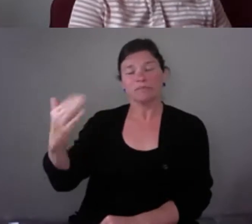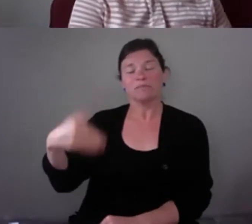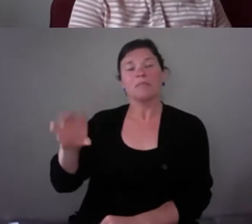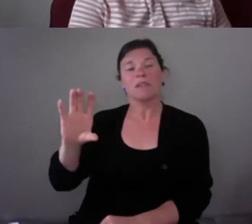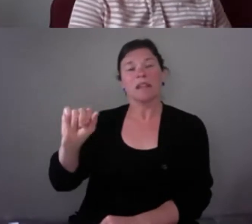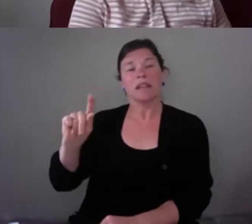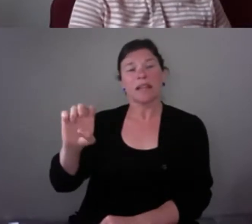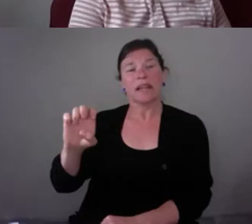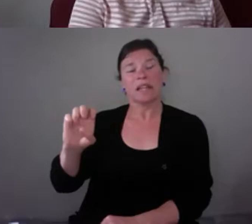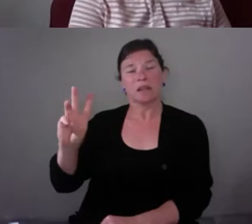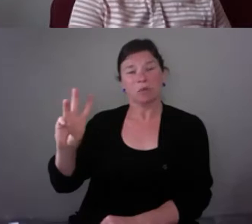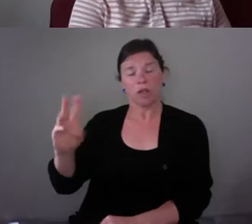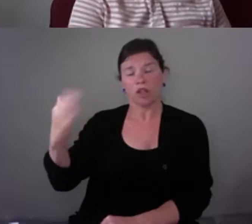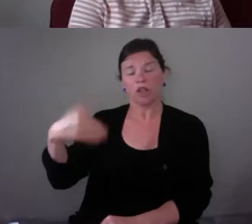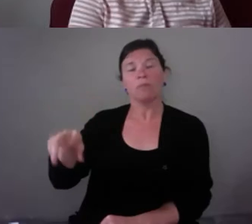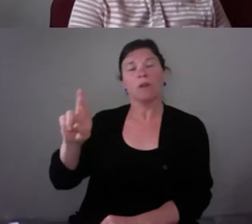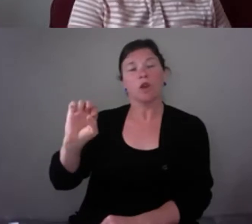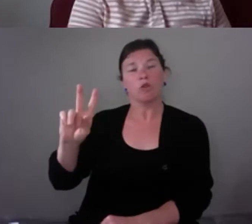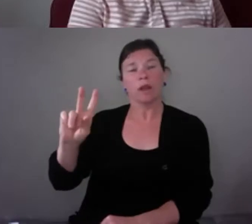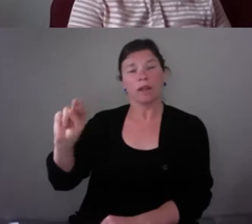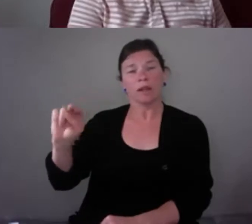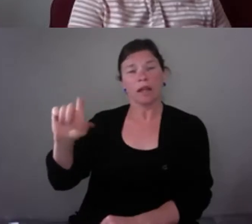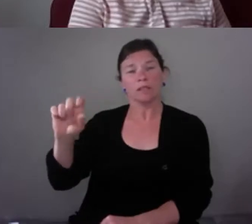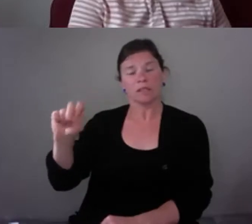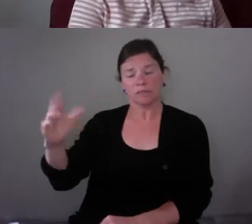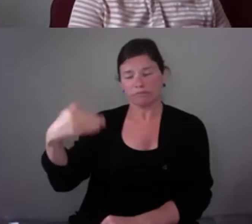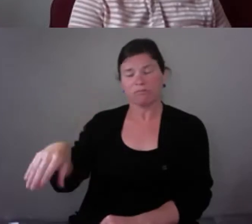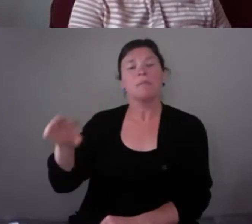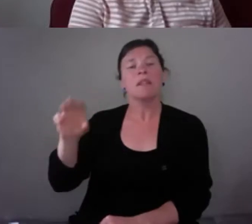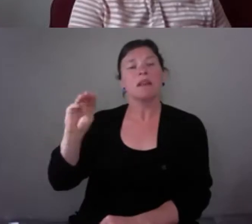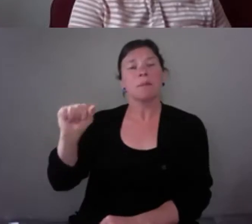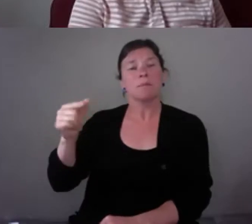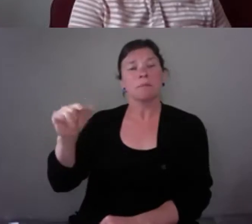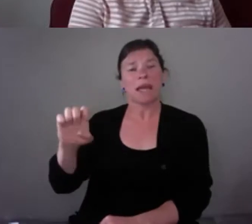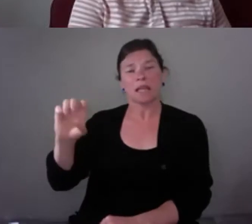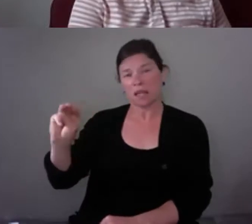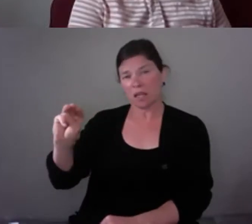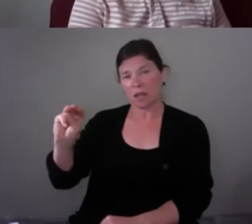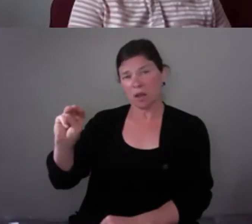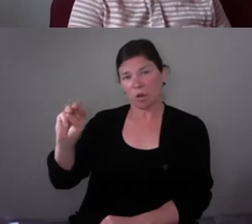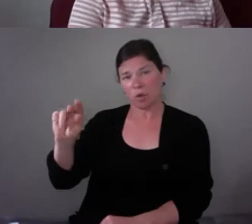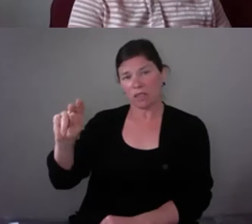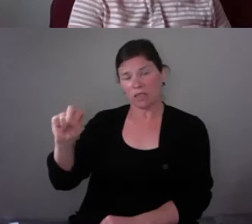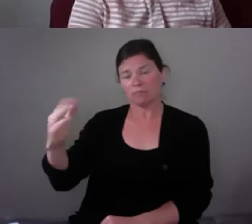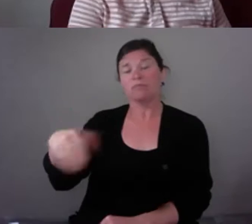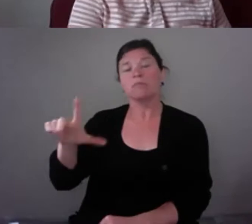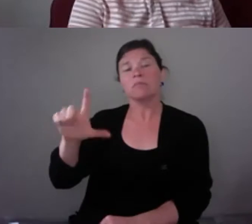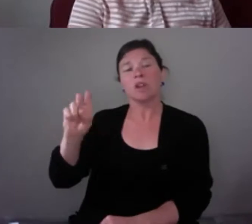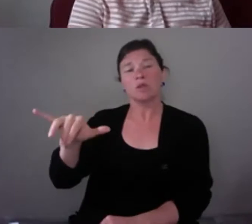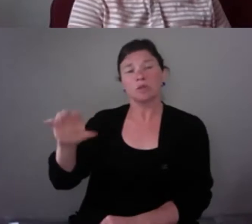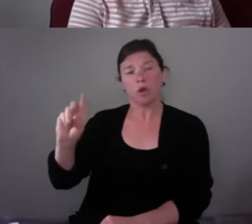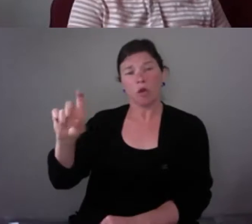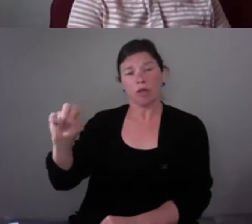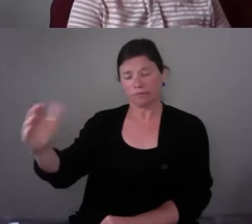Rick Nelson, Maggie Winston, Lacey Oden, Holly